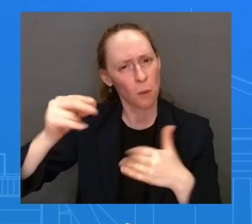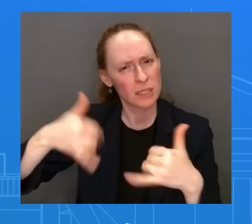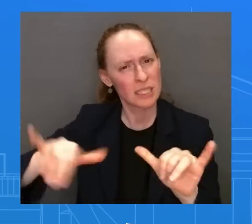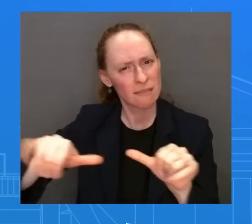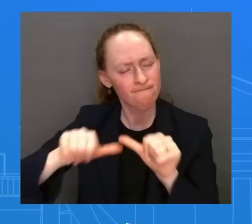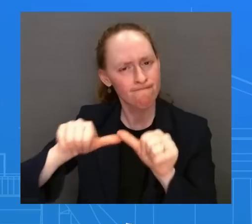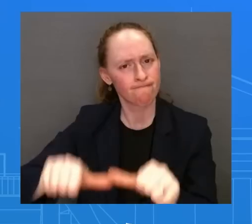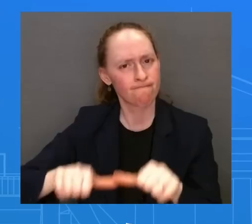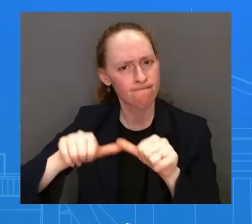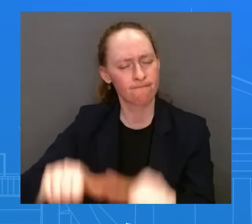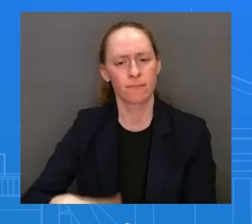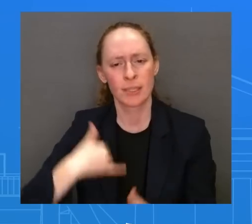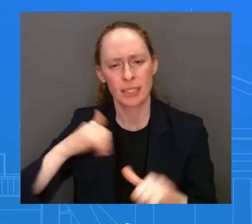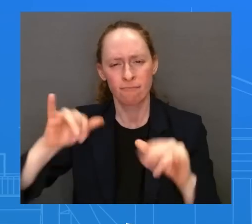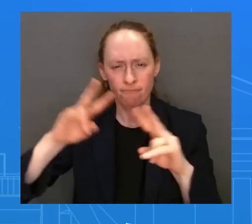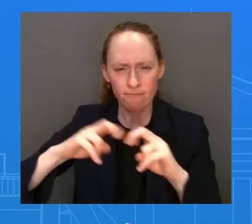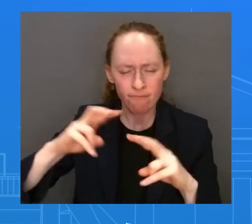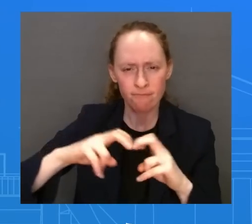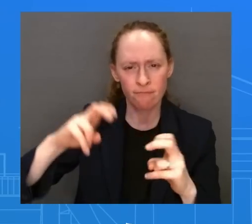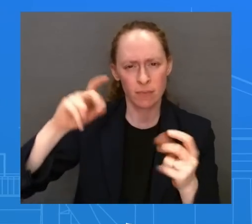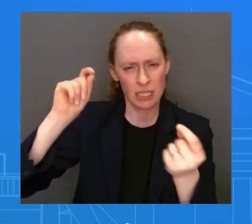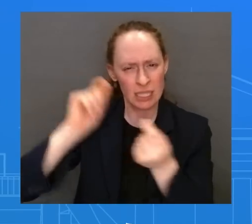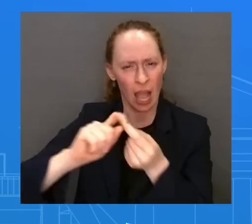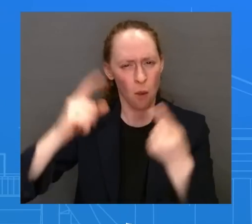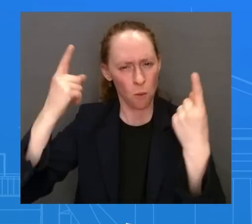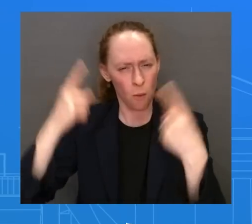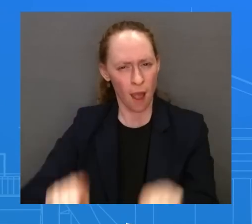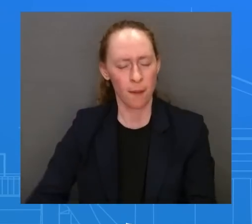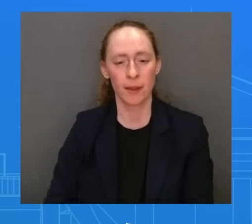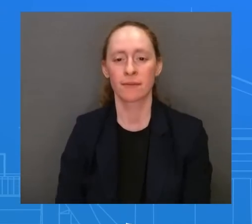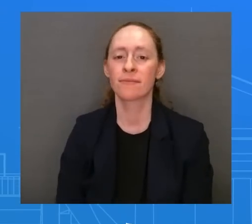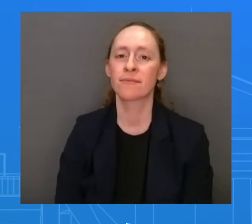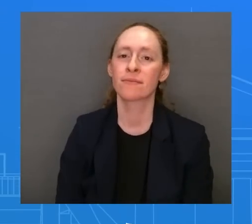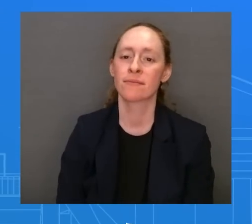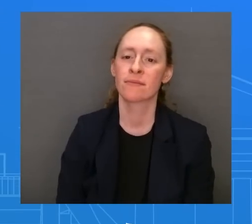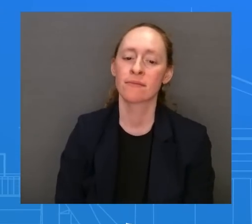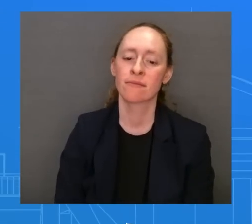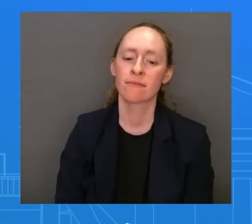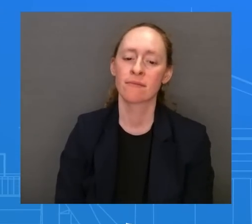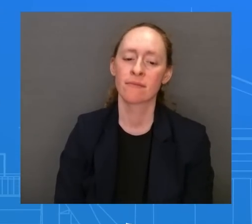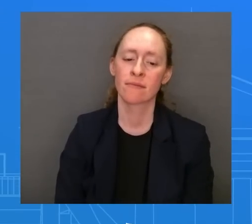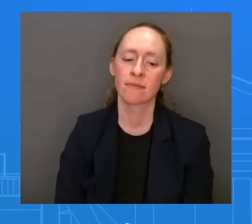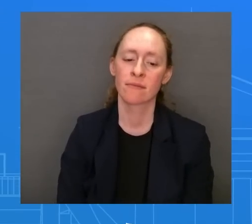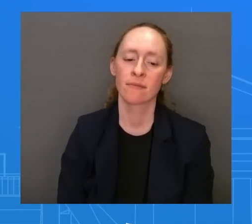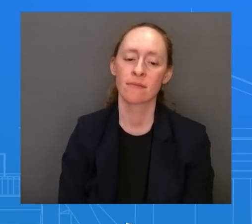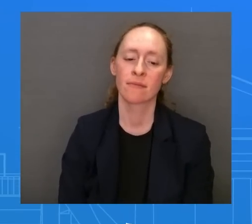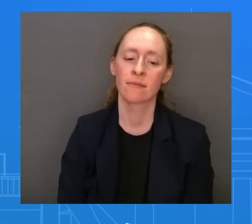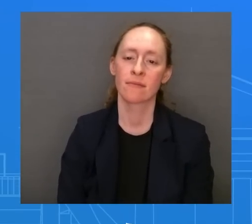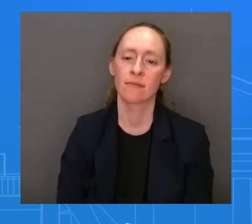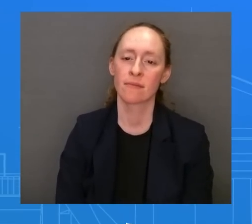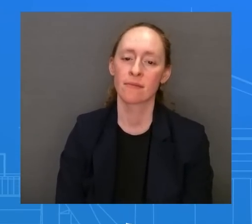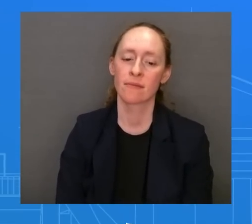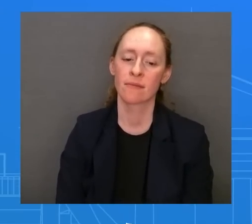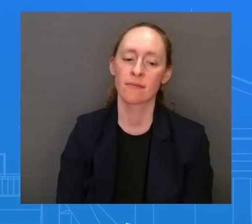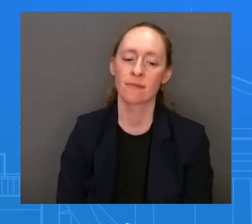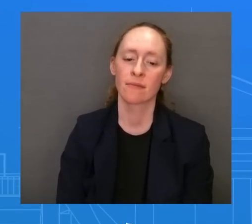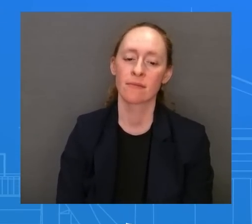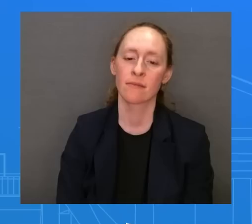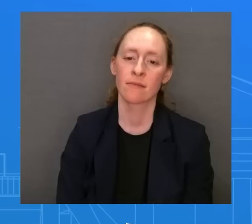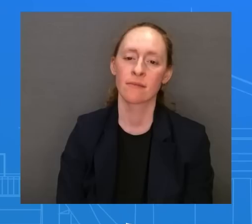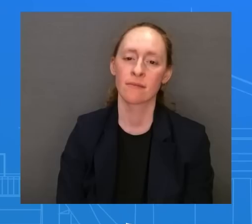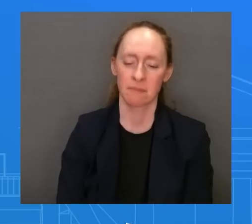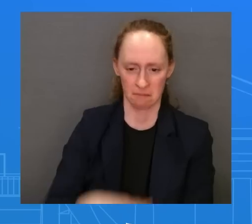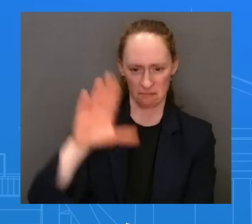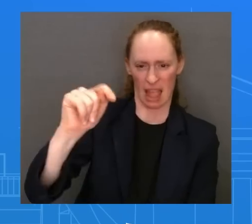Afghanistan but it doesn't seem like after the country has had a couple months to review this and as the government has